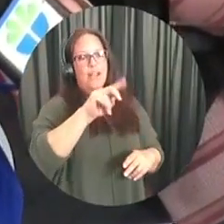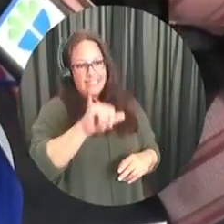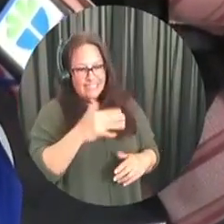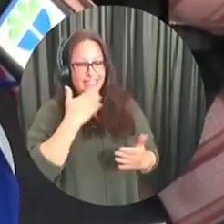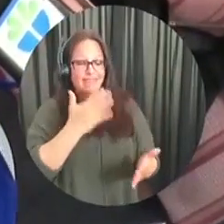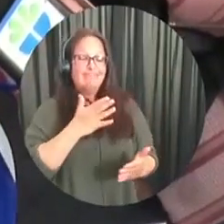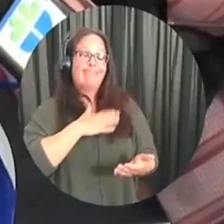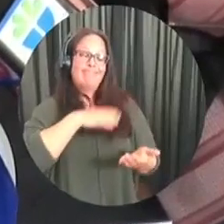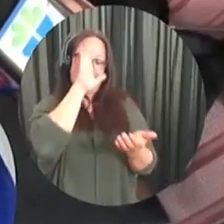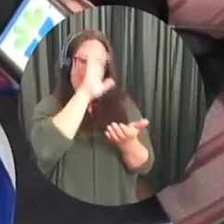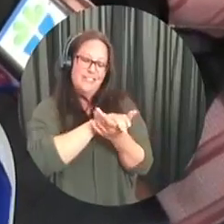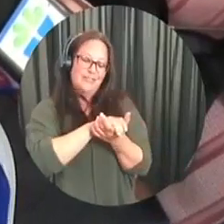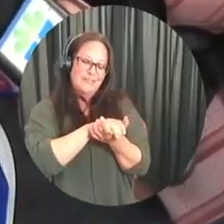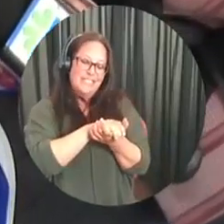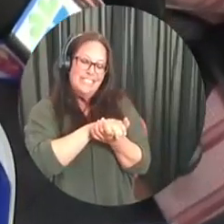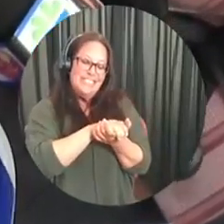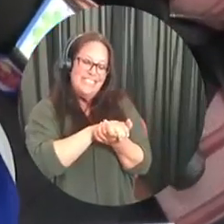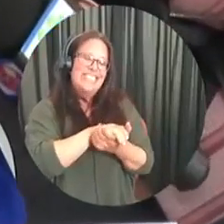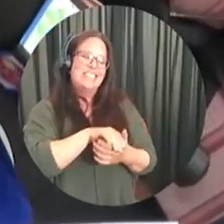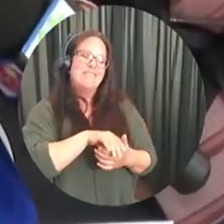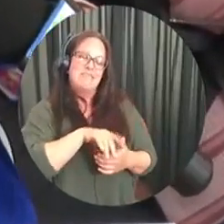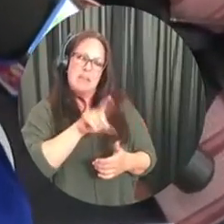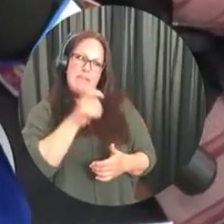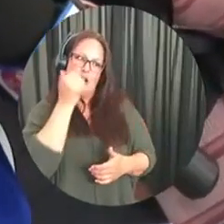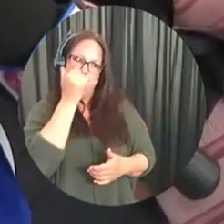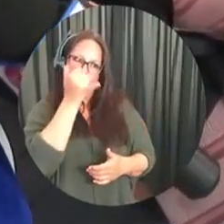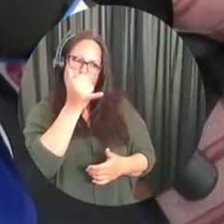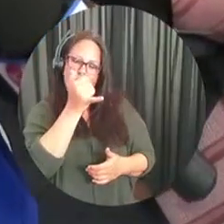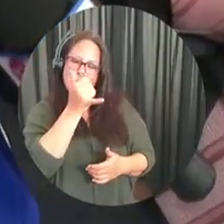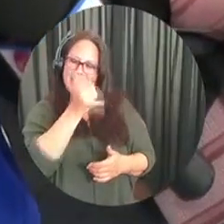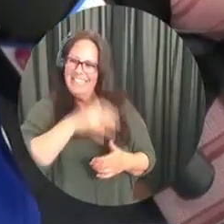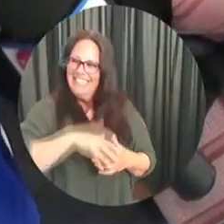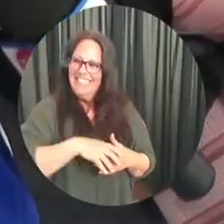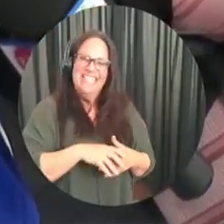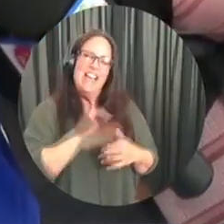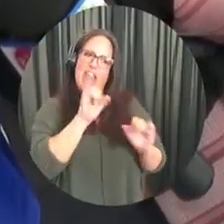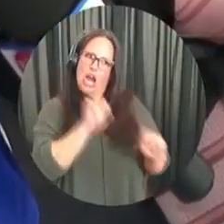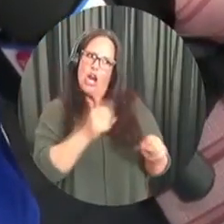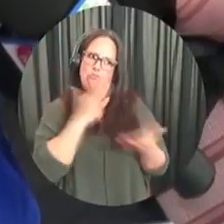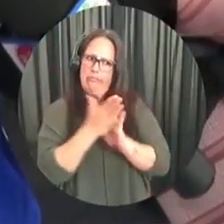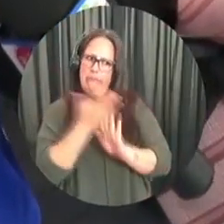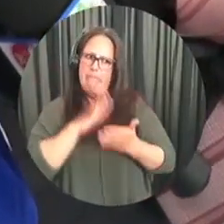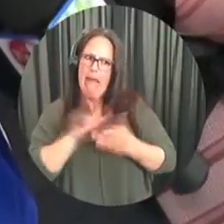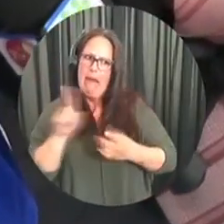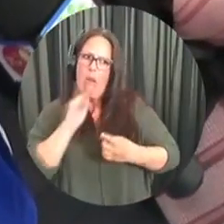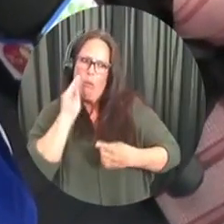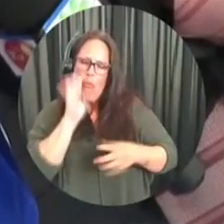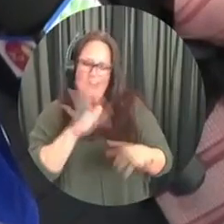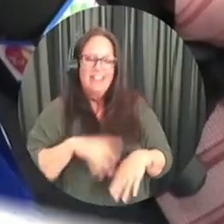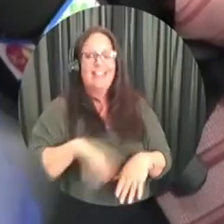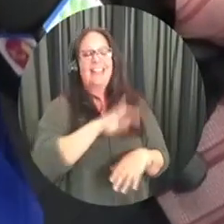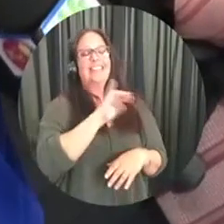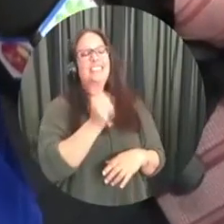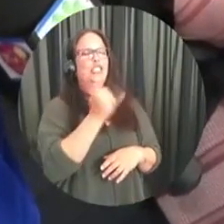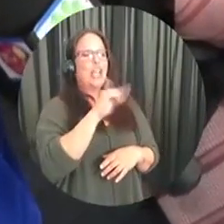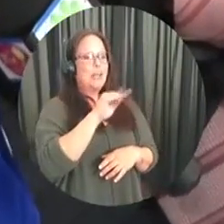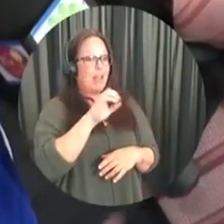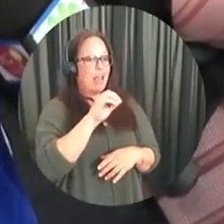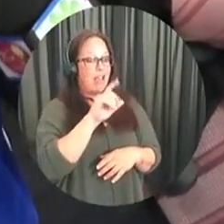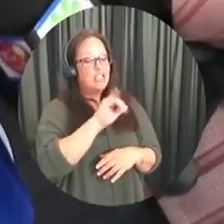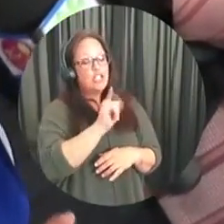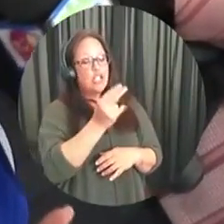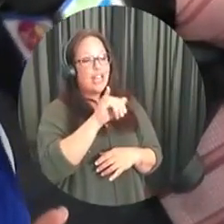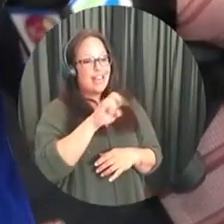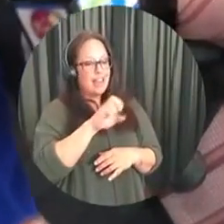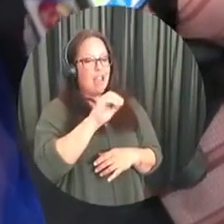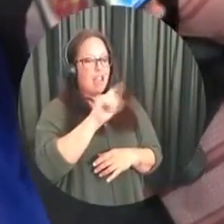husband, he knew he'd better call. Yeah, it could have been bad. Just saying. Janie Ott, and that's where